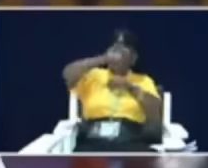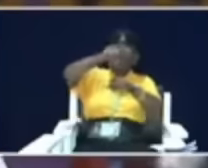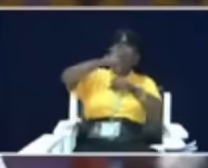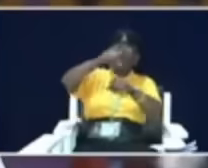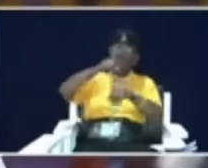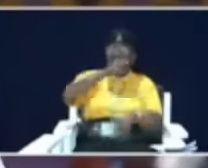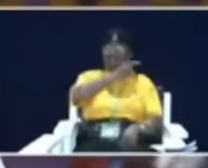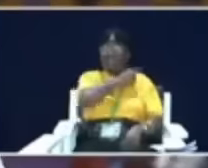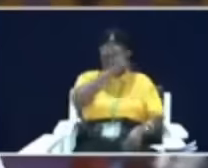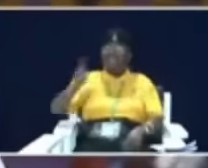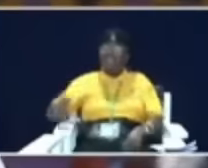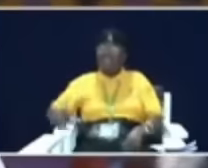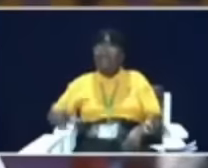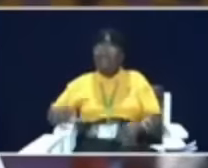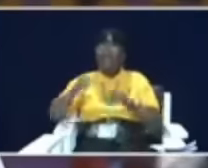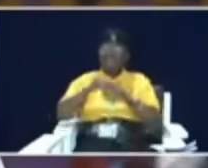in the house of Jesse.